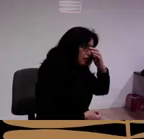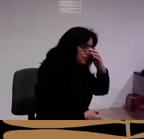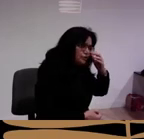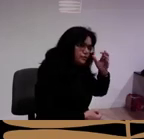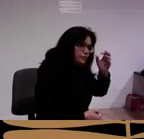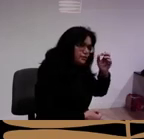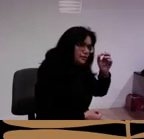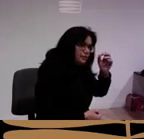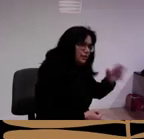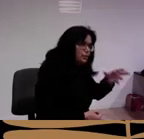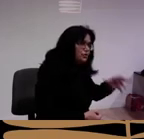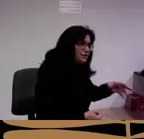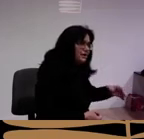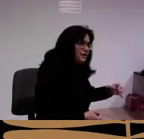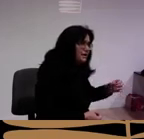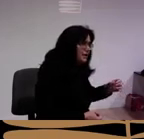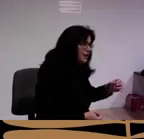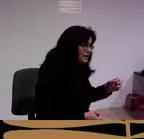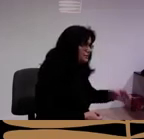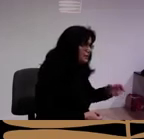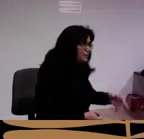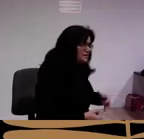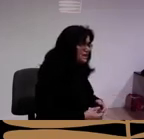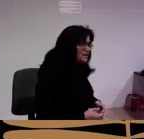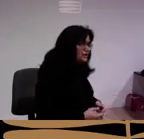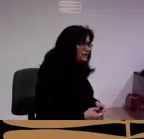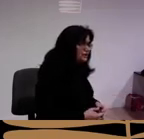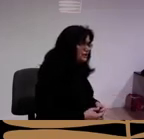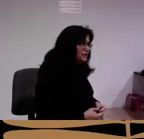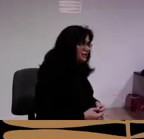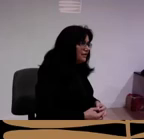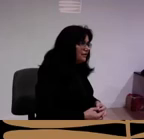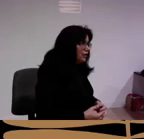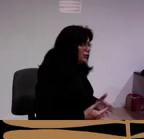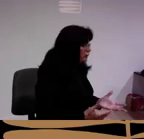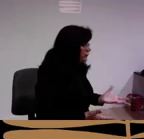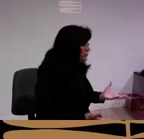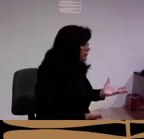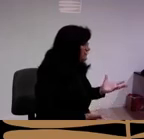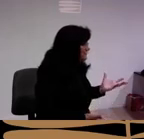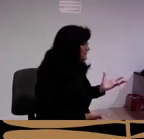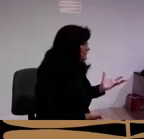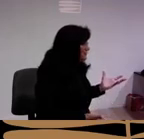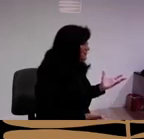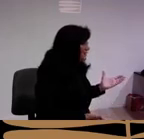for adults, people see that as a representation of